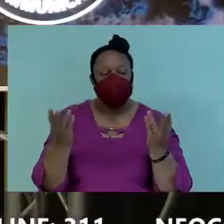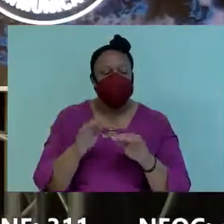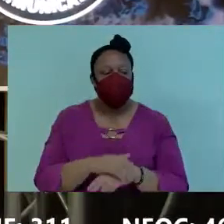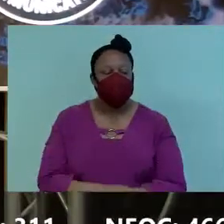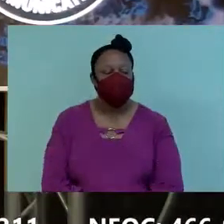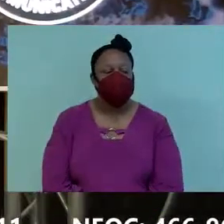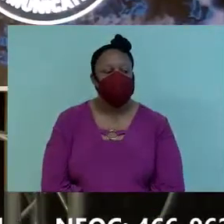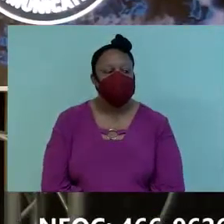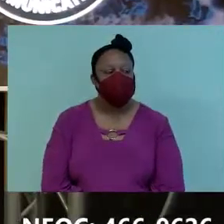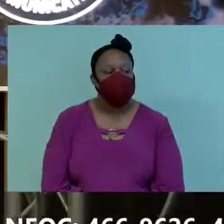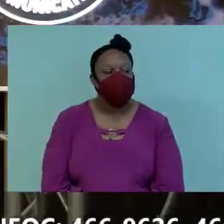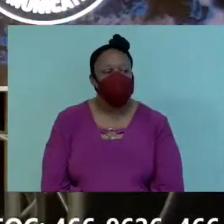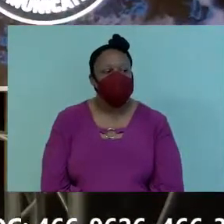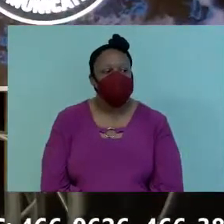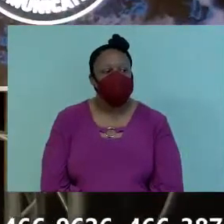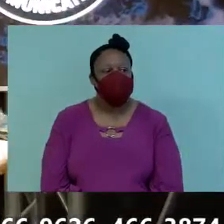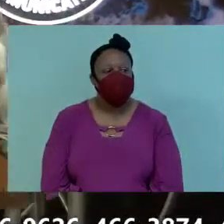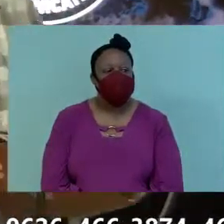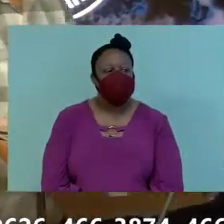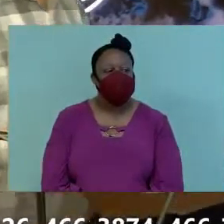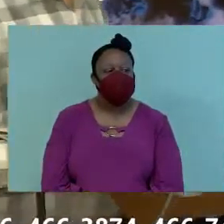Superintendent Henry.